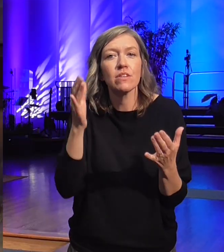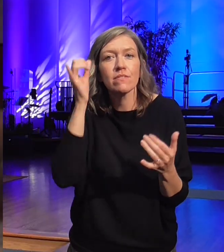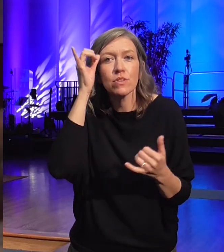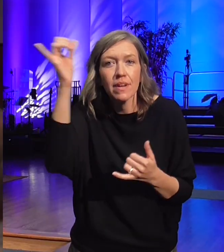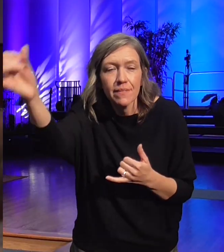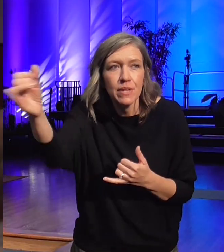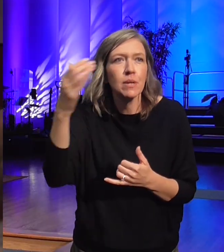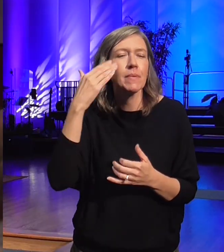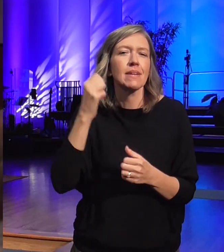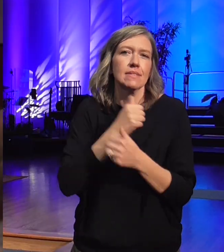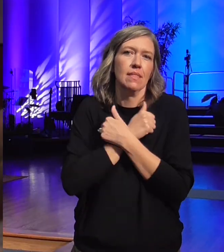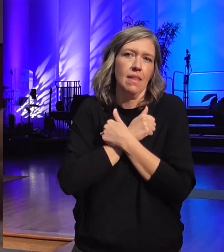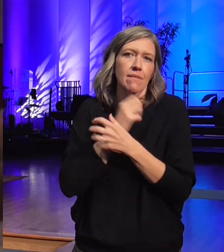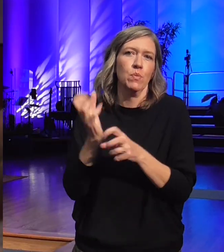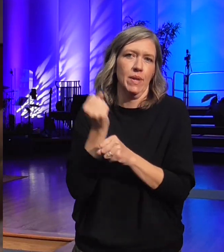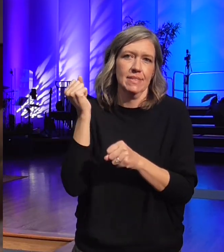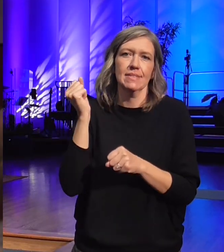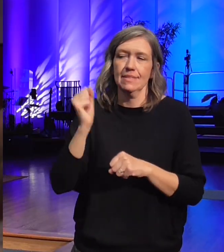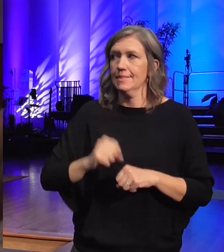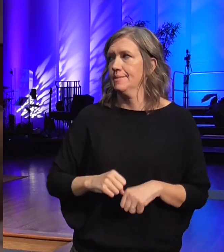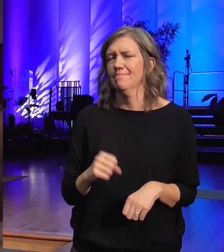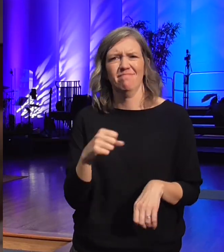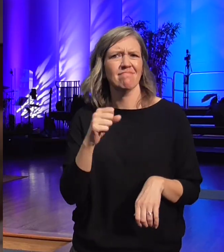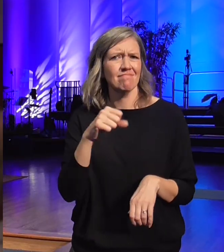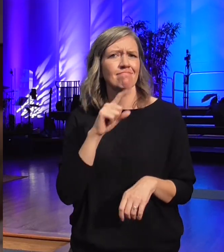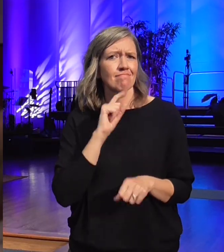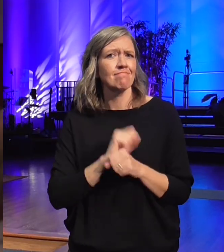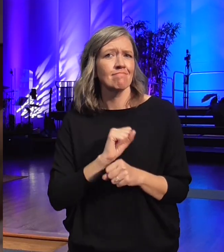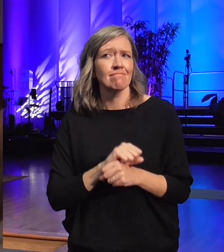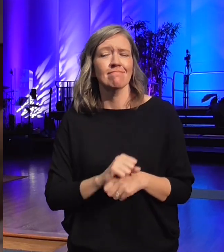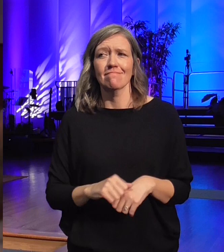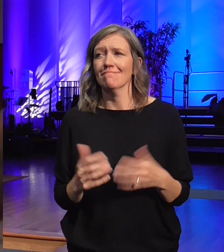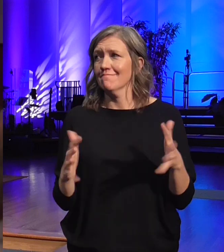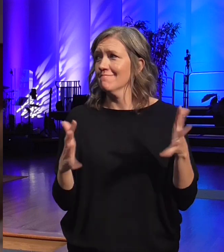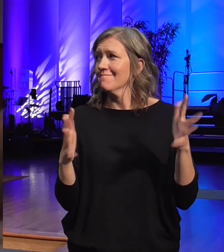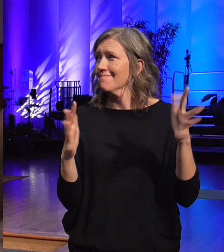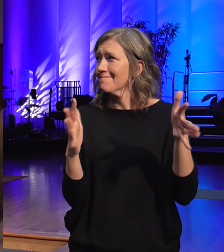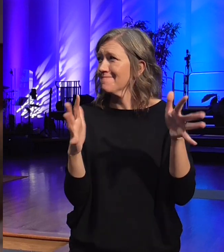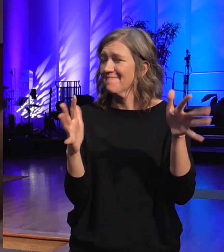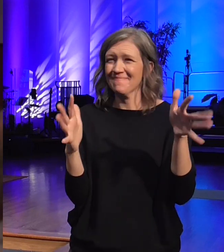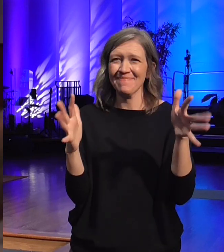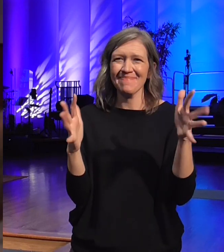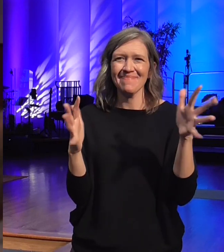love wins. Love does win. And